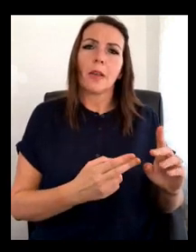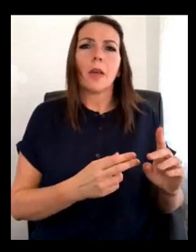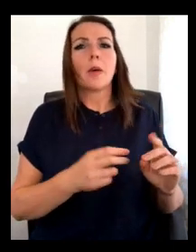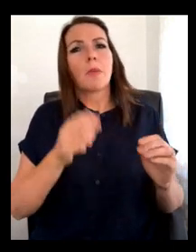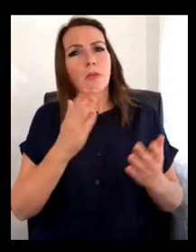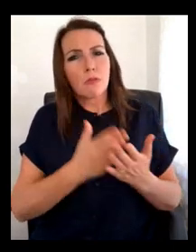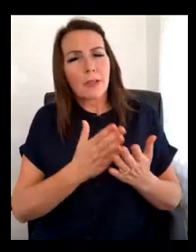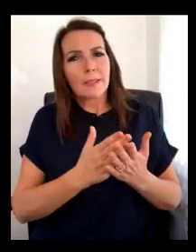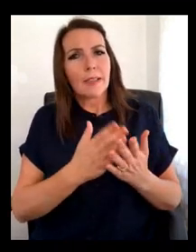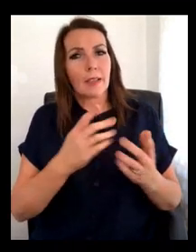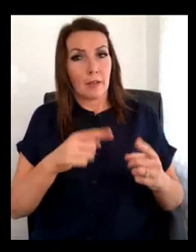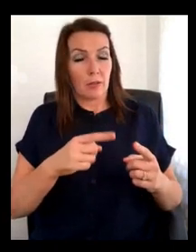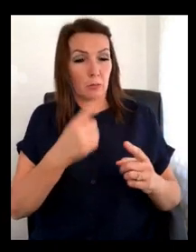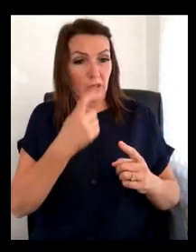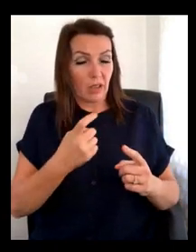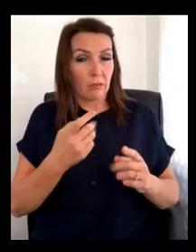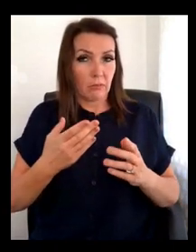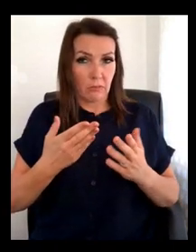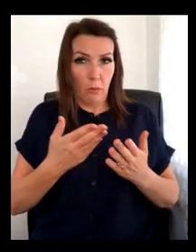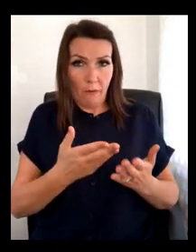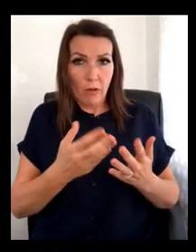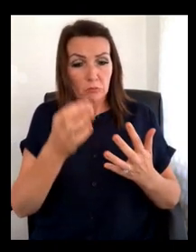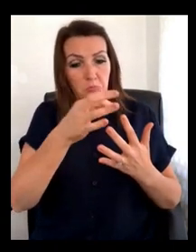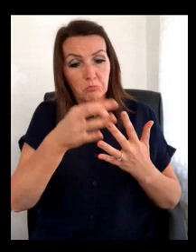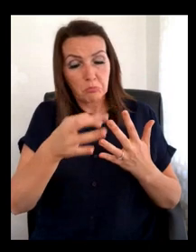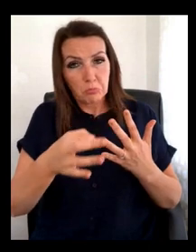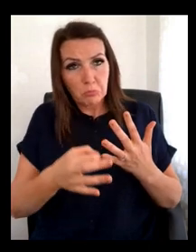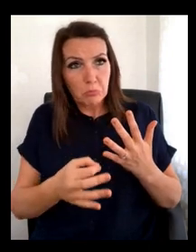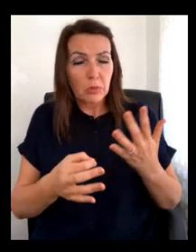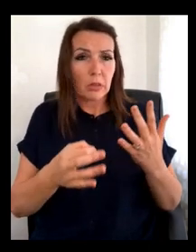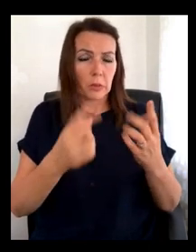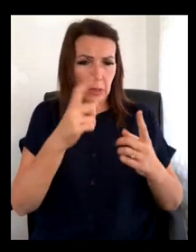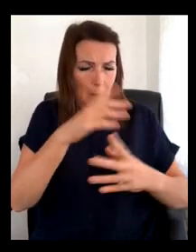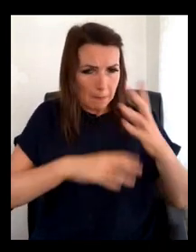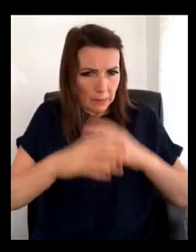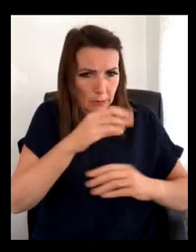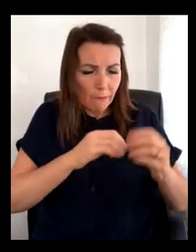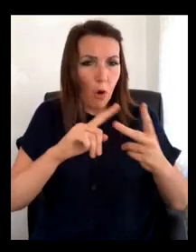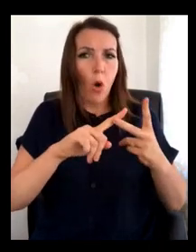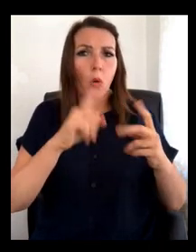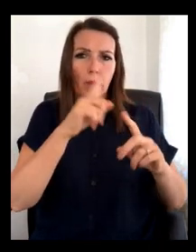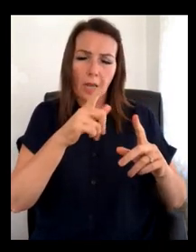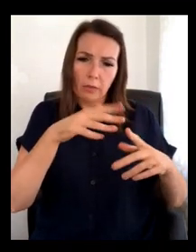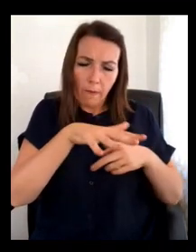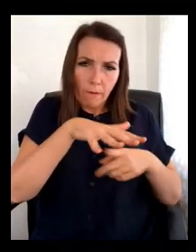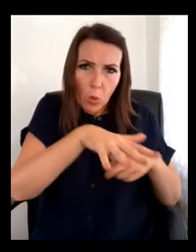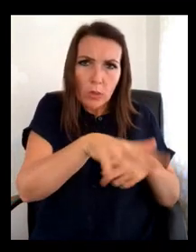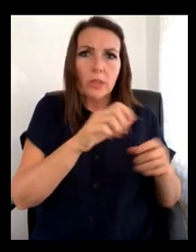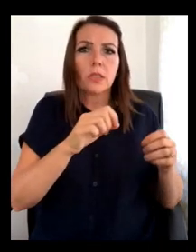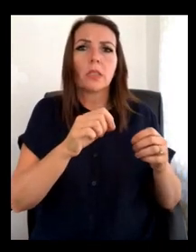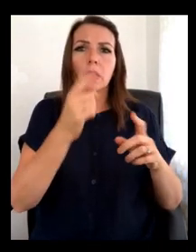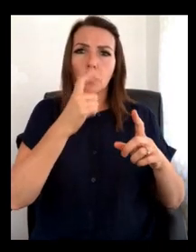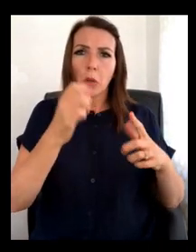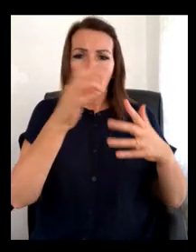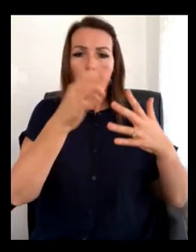in which we can name things, give things a metaphor, a shape, draw out